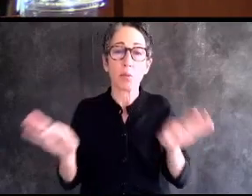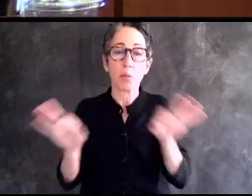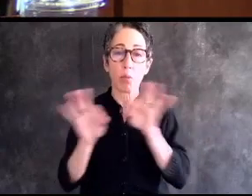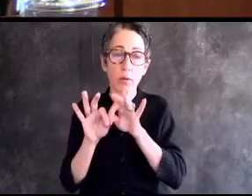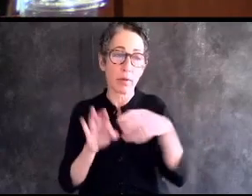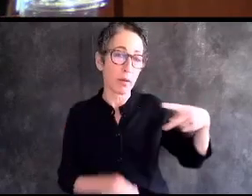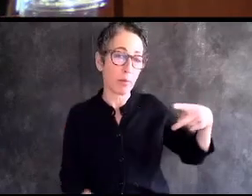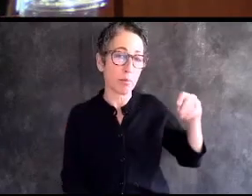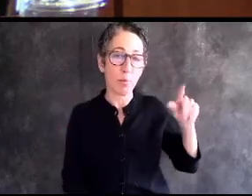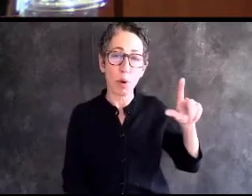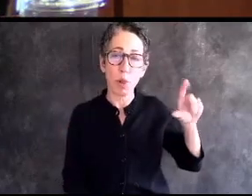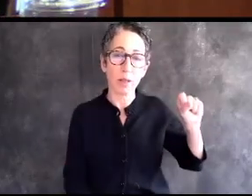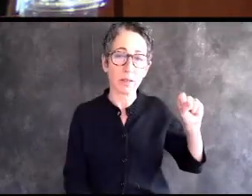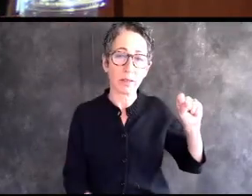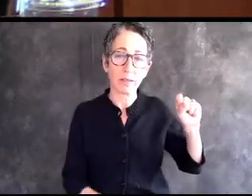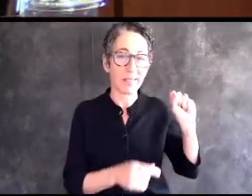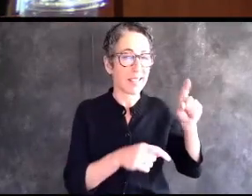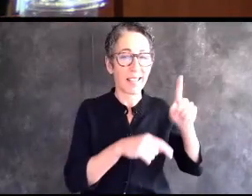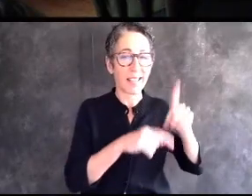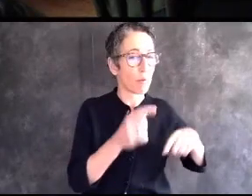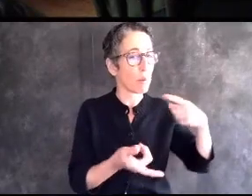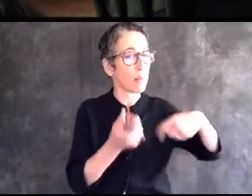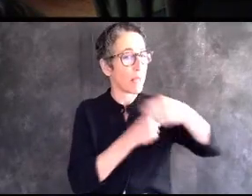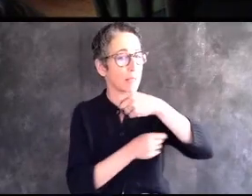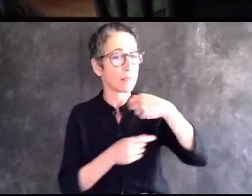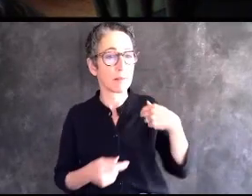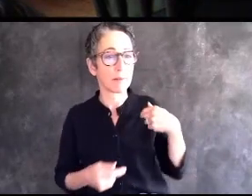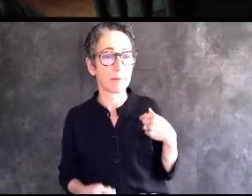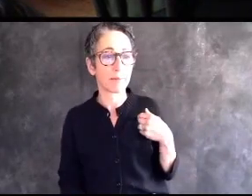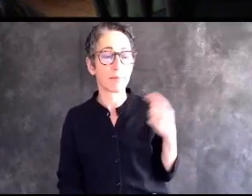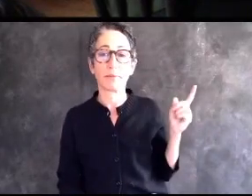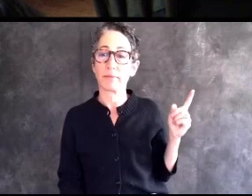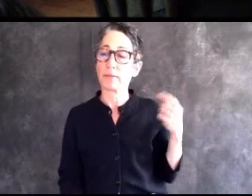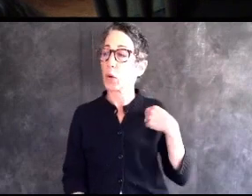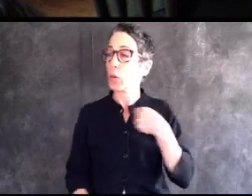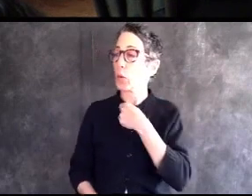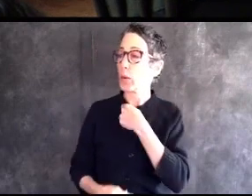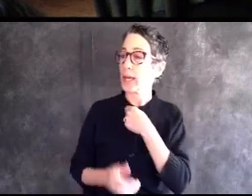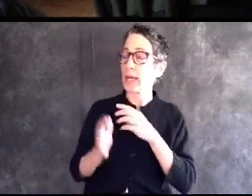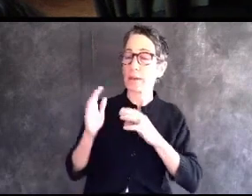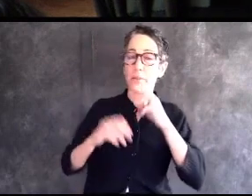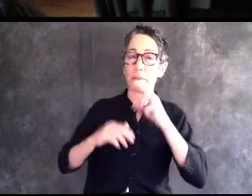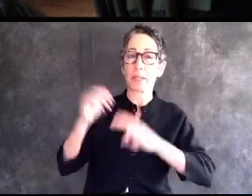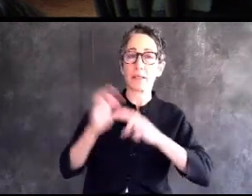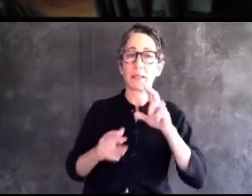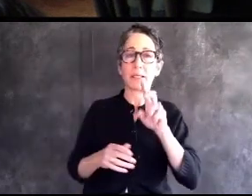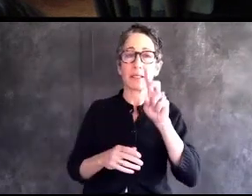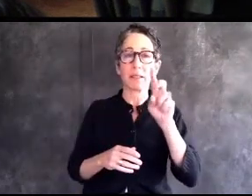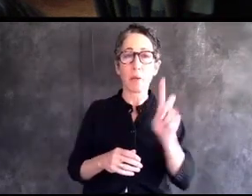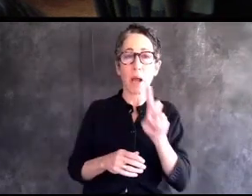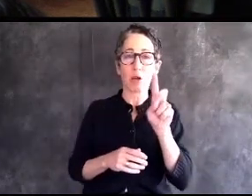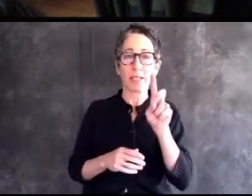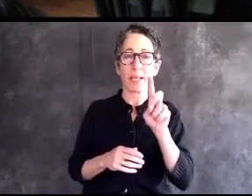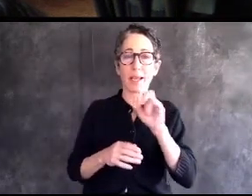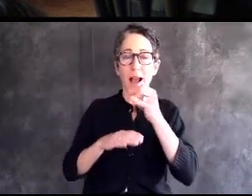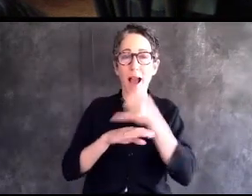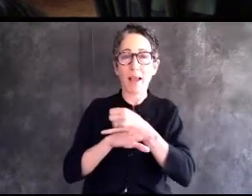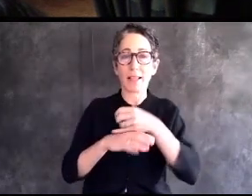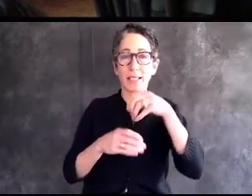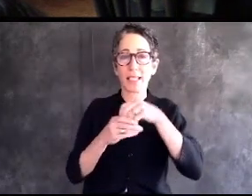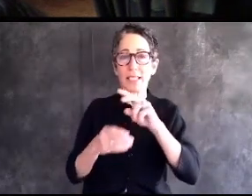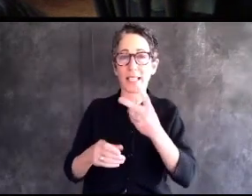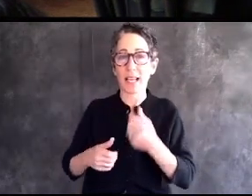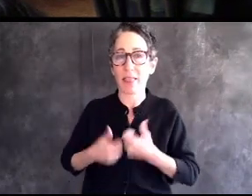never replace. We built something called Democracy Island in Second Life years ago, except I didn't shrink myself. I made